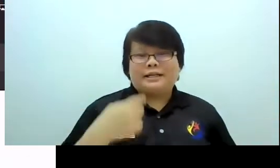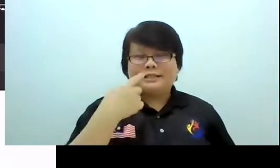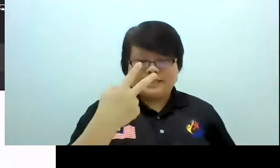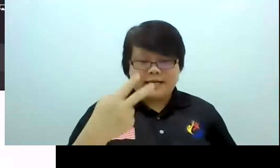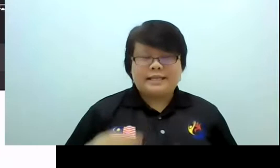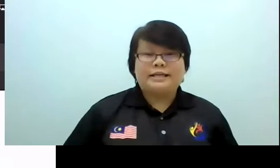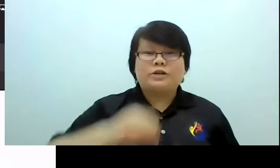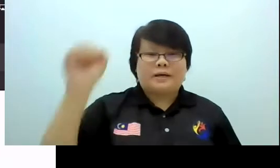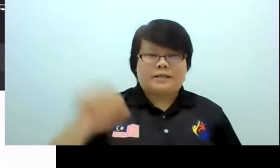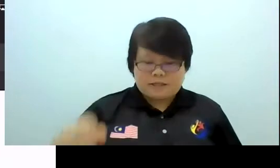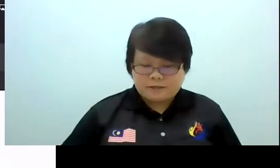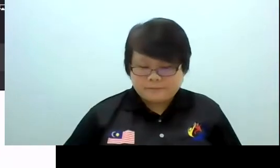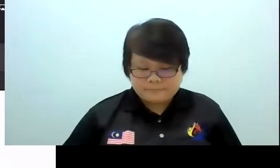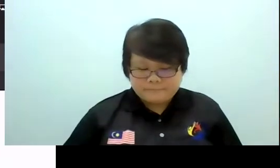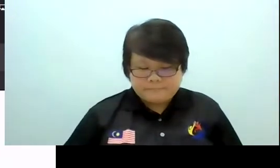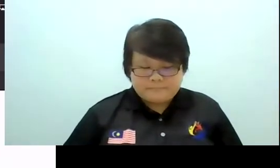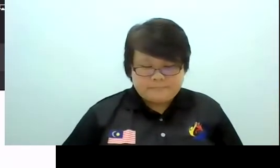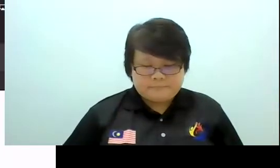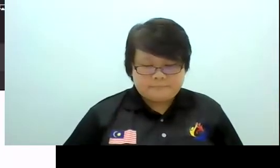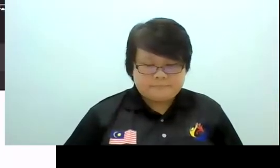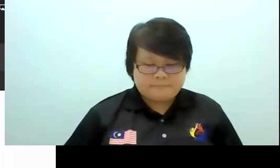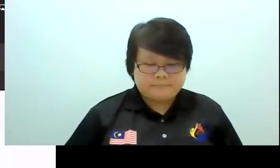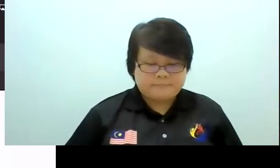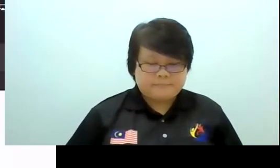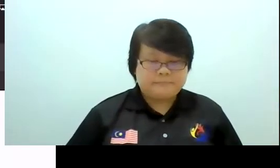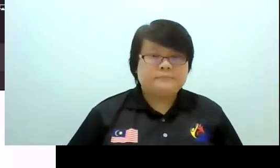Now let's see the question.